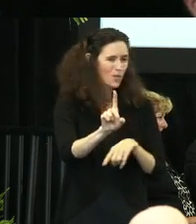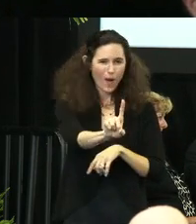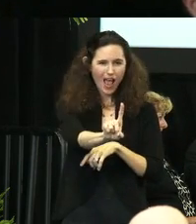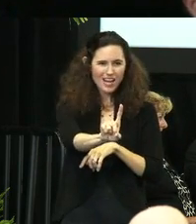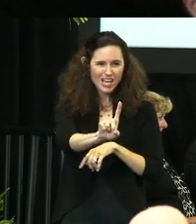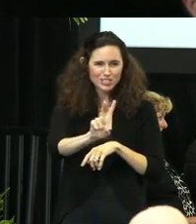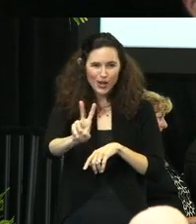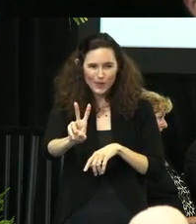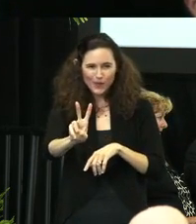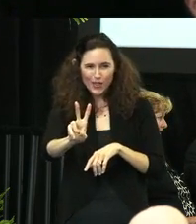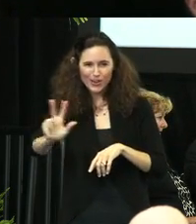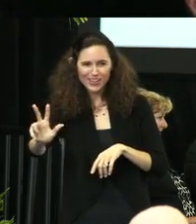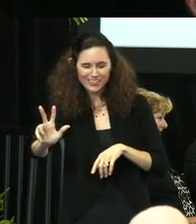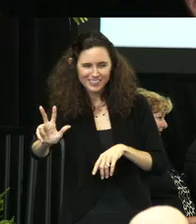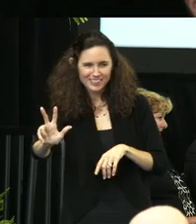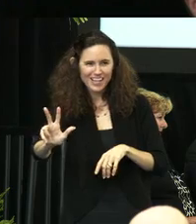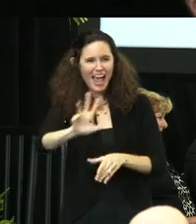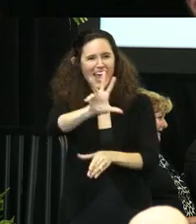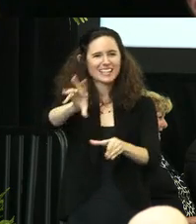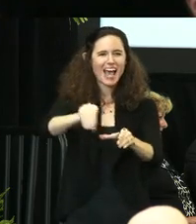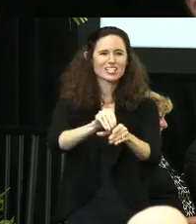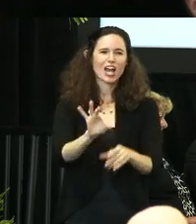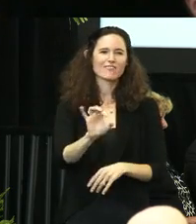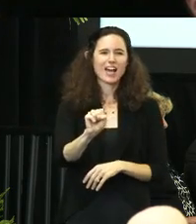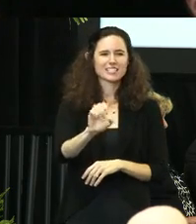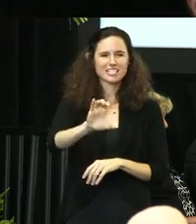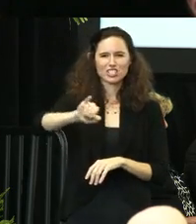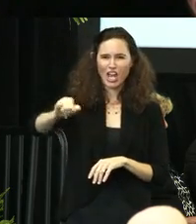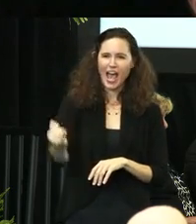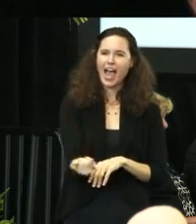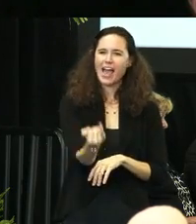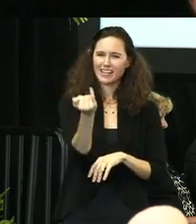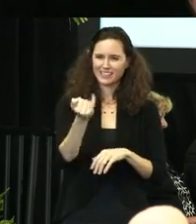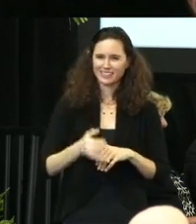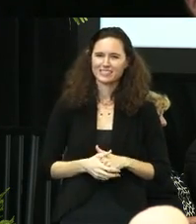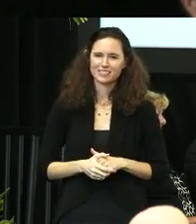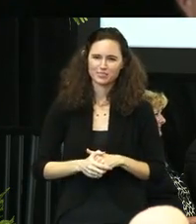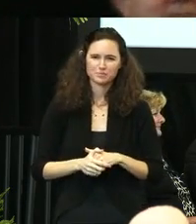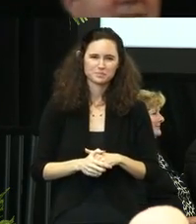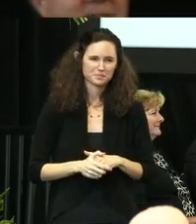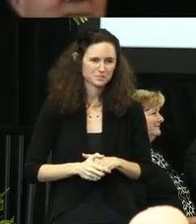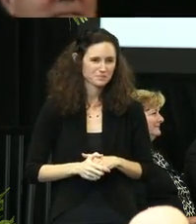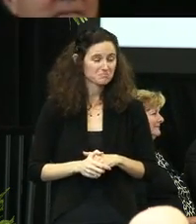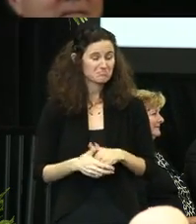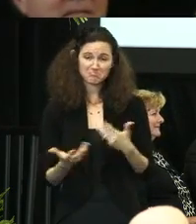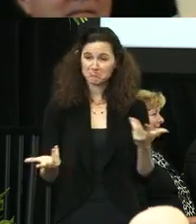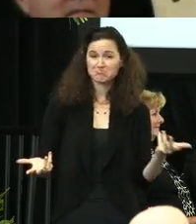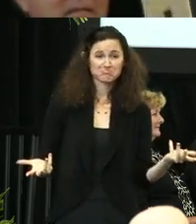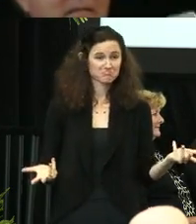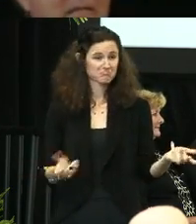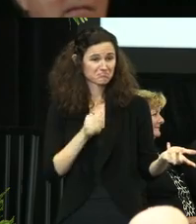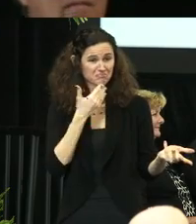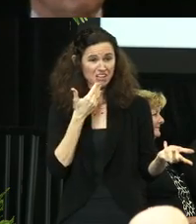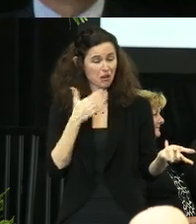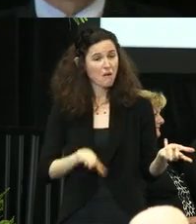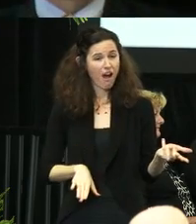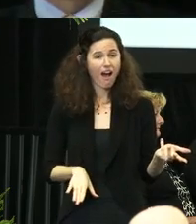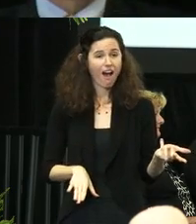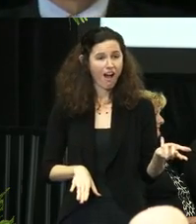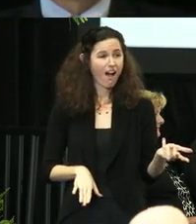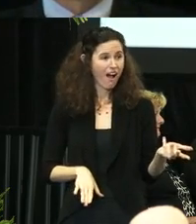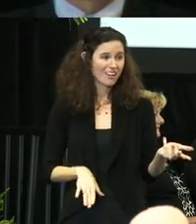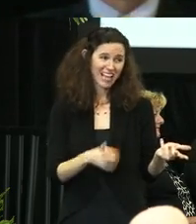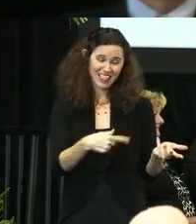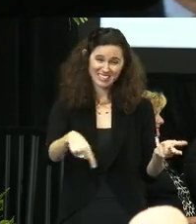1, 2, 3. Engage FSCJ! Hey, that wasn't bad. That wasn't bad. This side, y'all